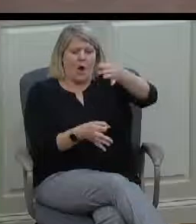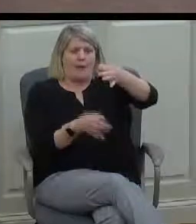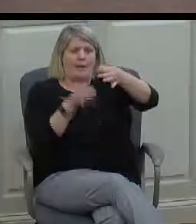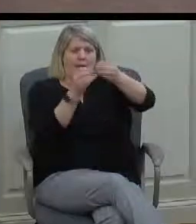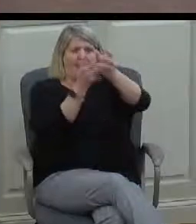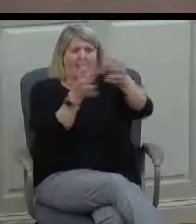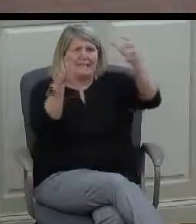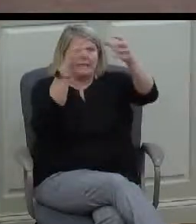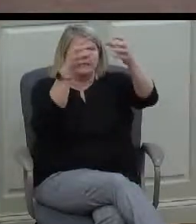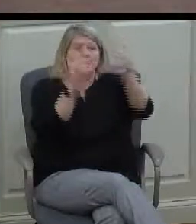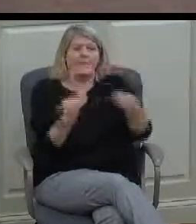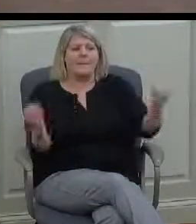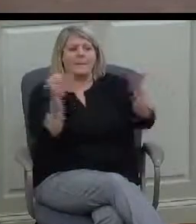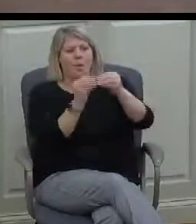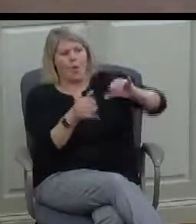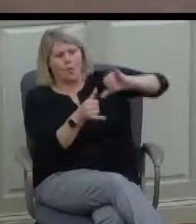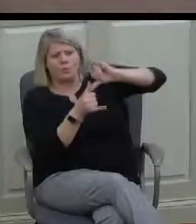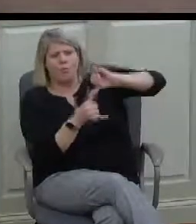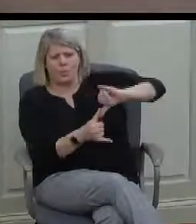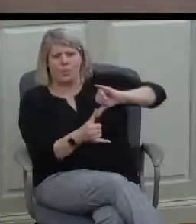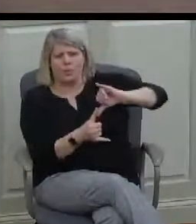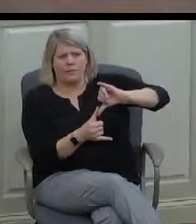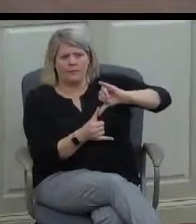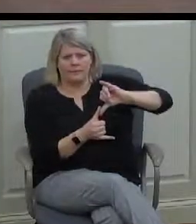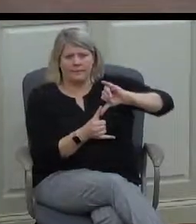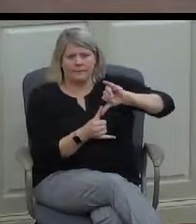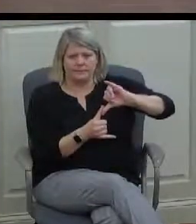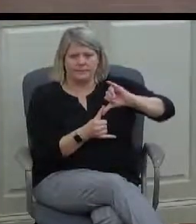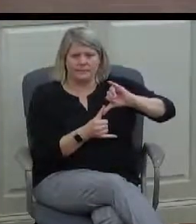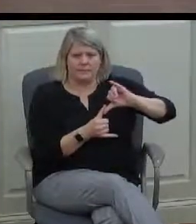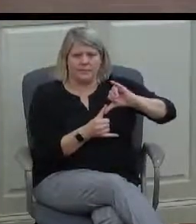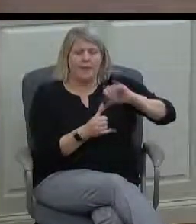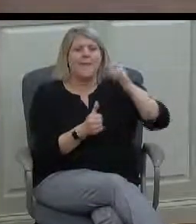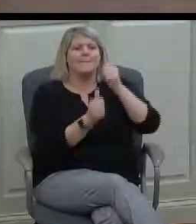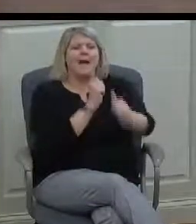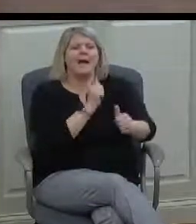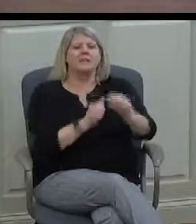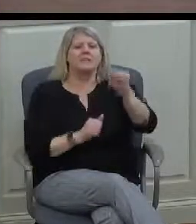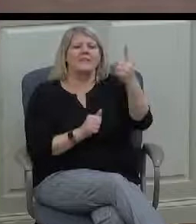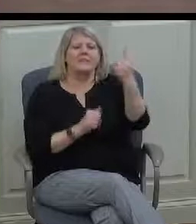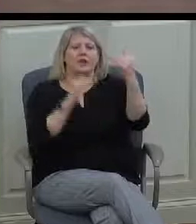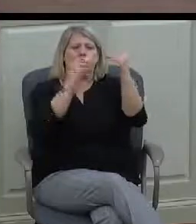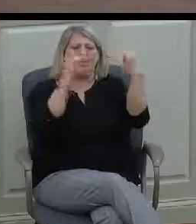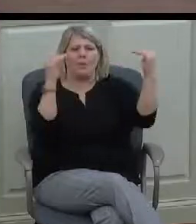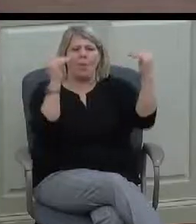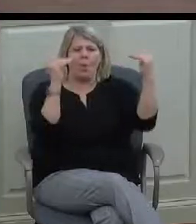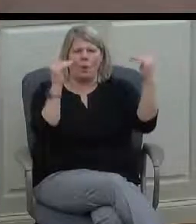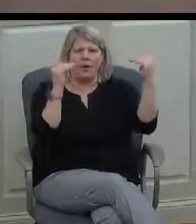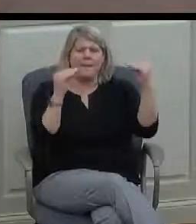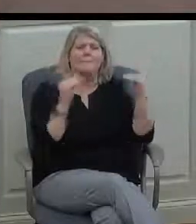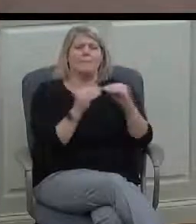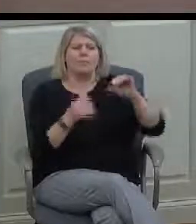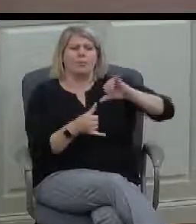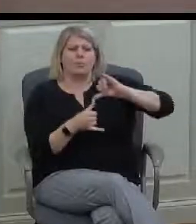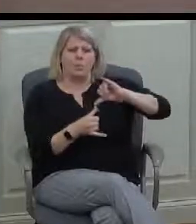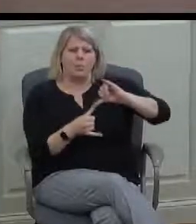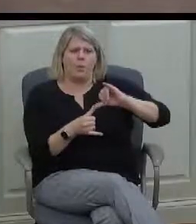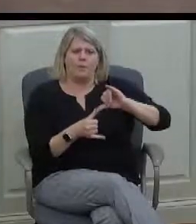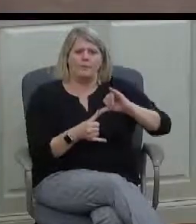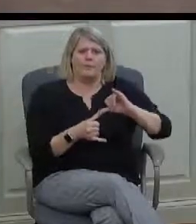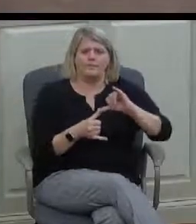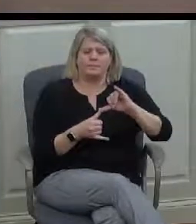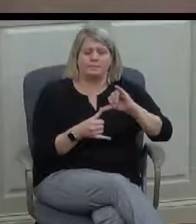a lot higher. It would be above that first floor level that you see. And we can look at